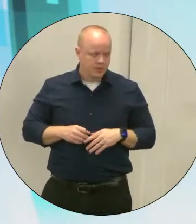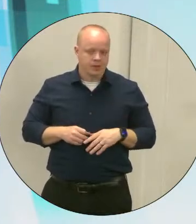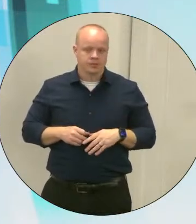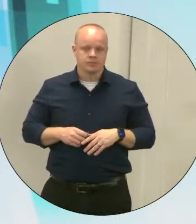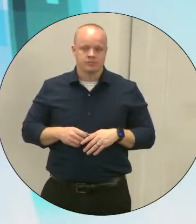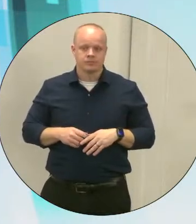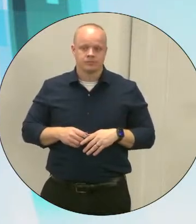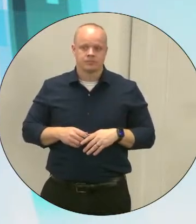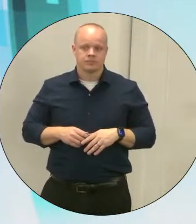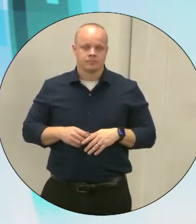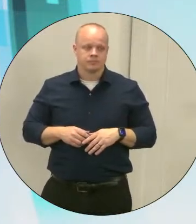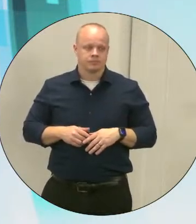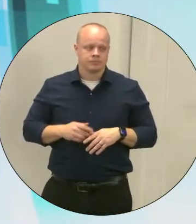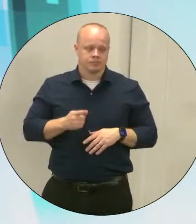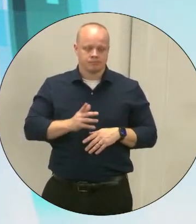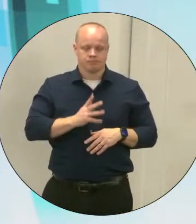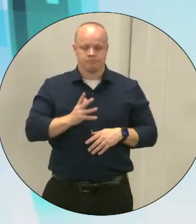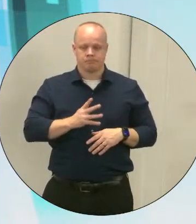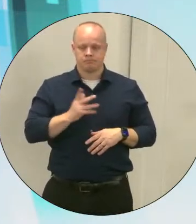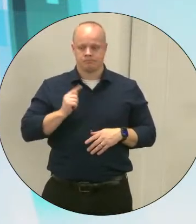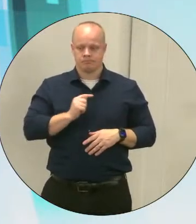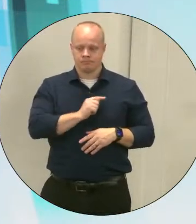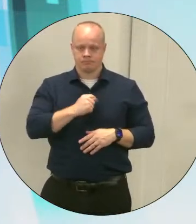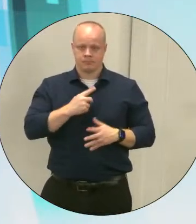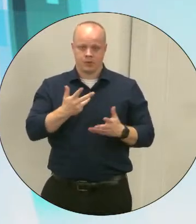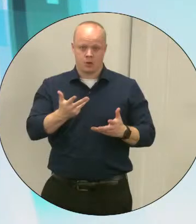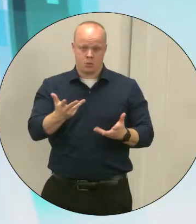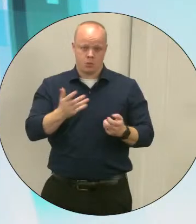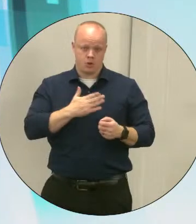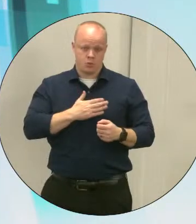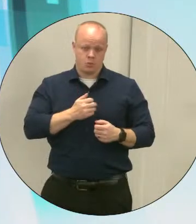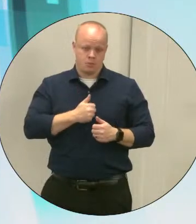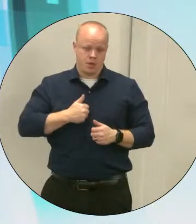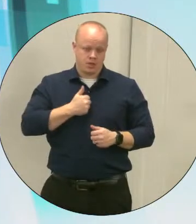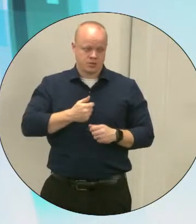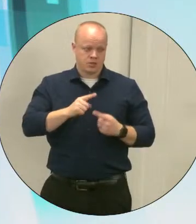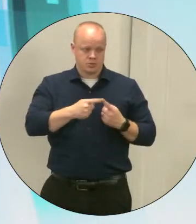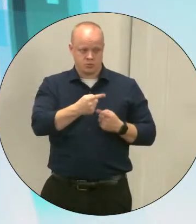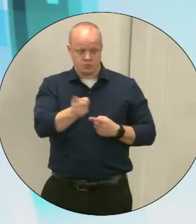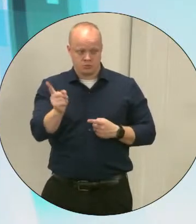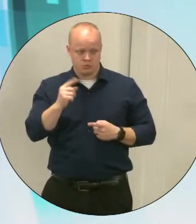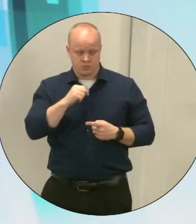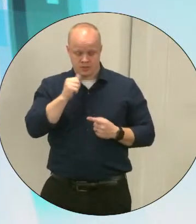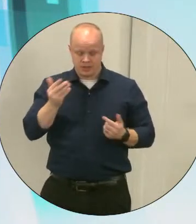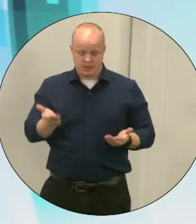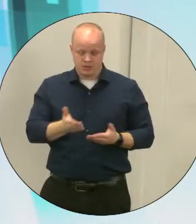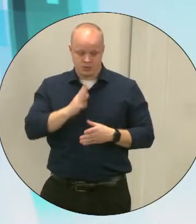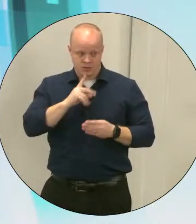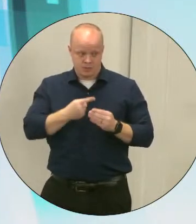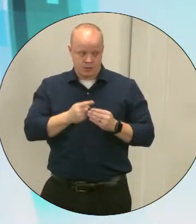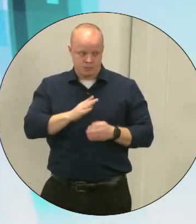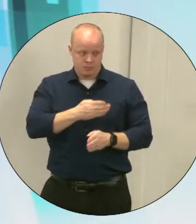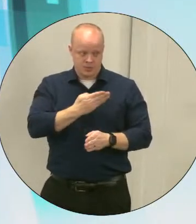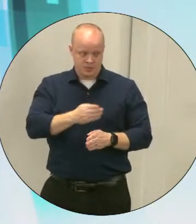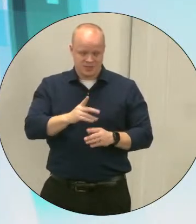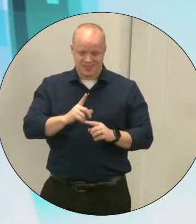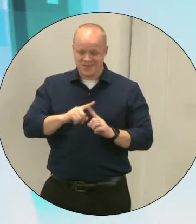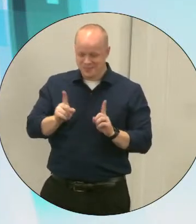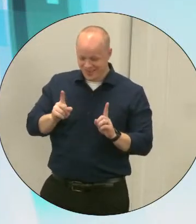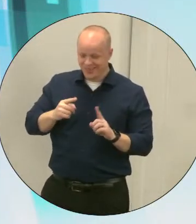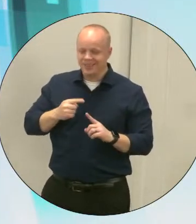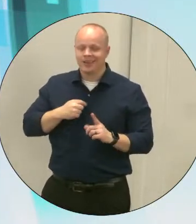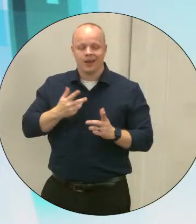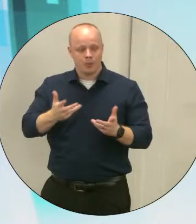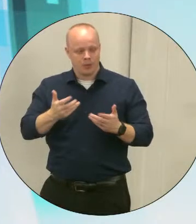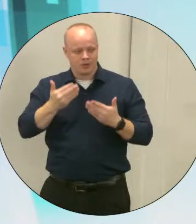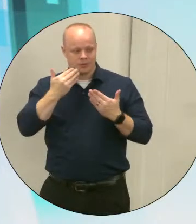Thank you, Madam President, distinguished trustees. I want to apologize to you first because I didn't come here to speak about music, but I would like